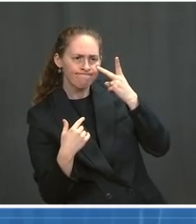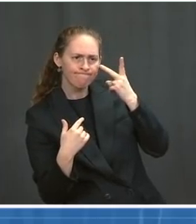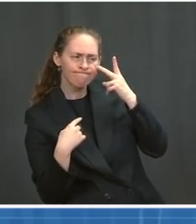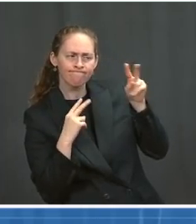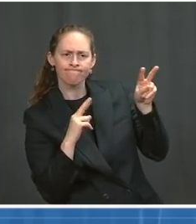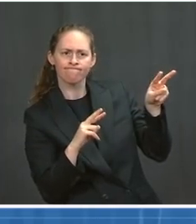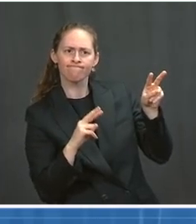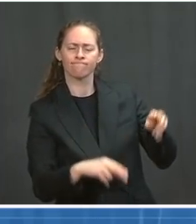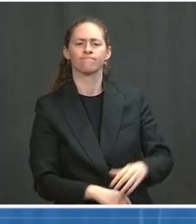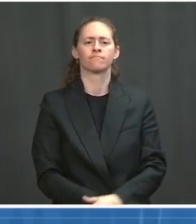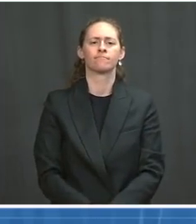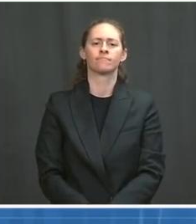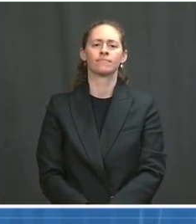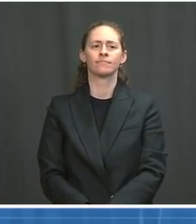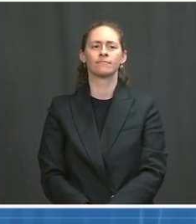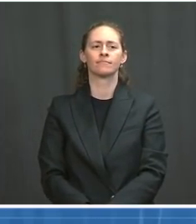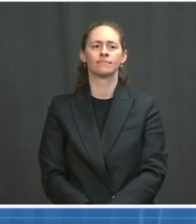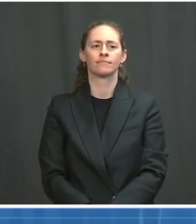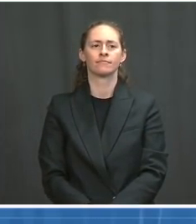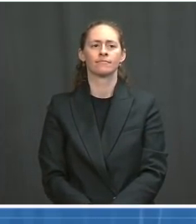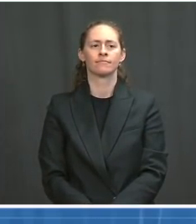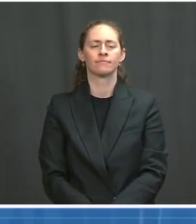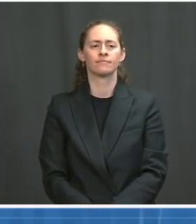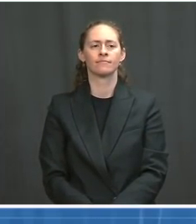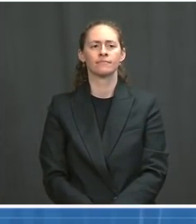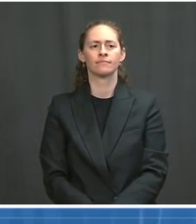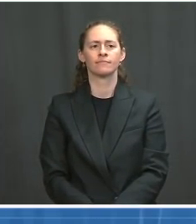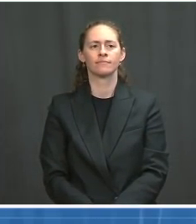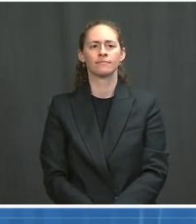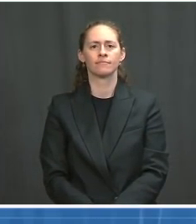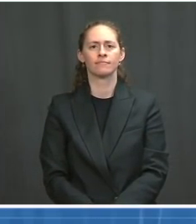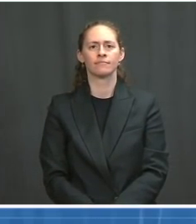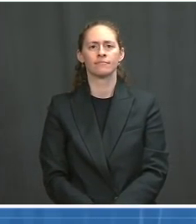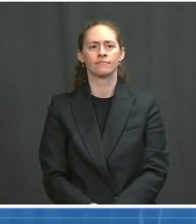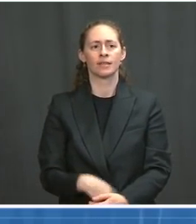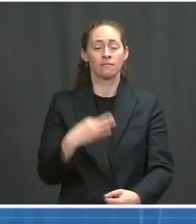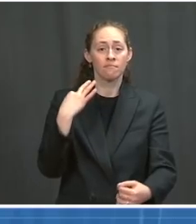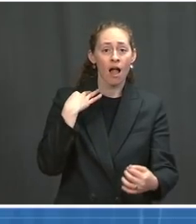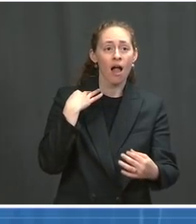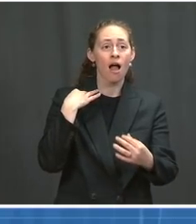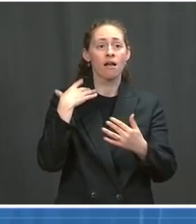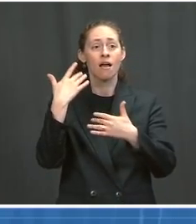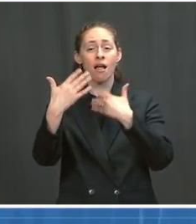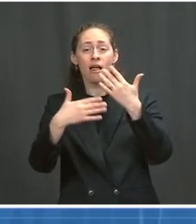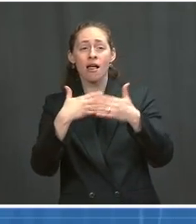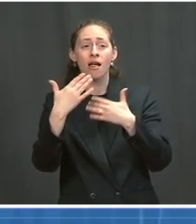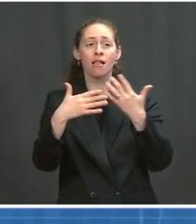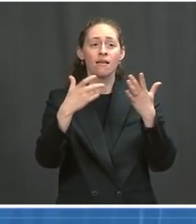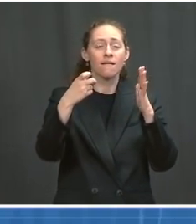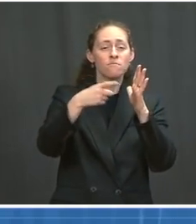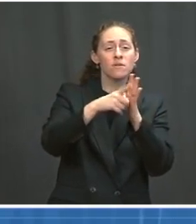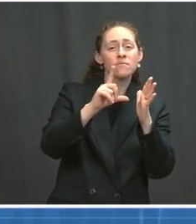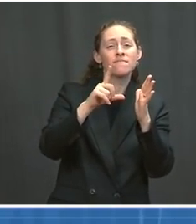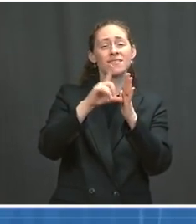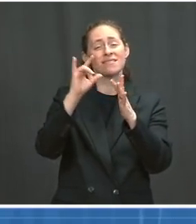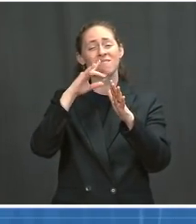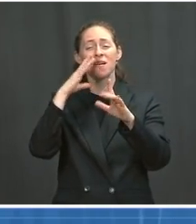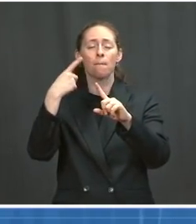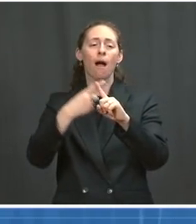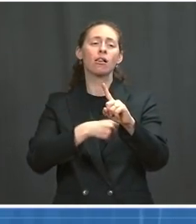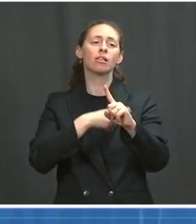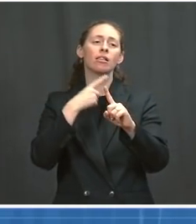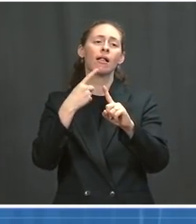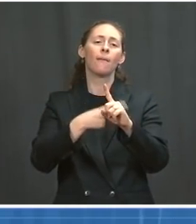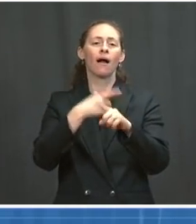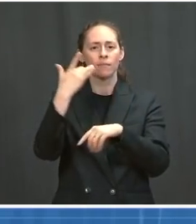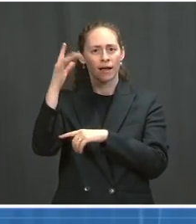across the coming weeks. These reviews generally take a few months, is our understanding. This is all over at the FDA,